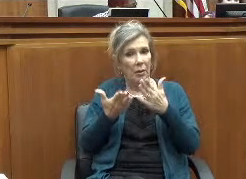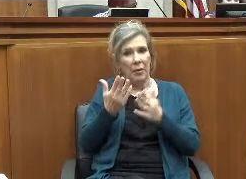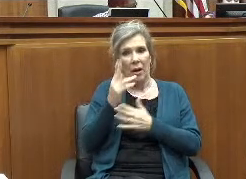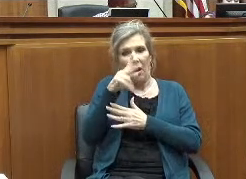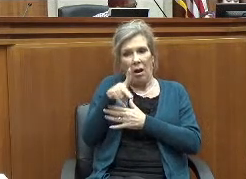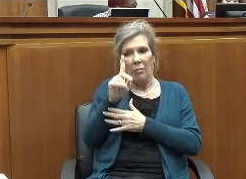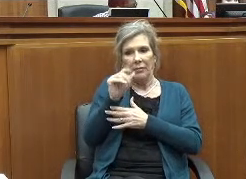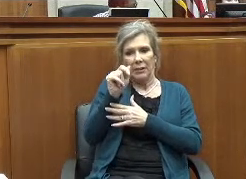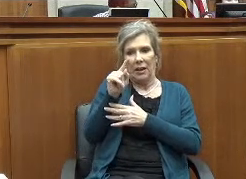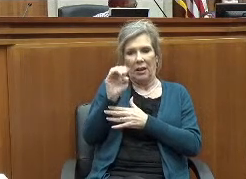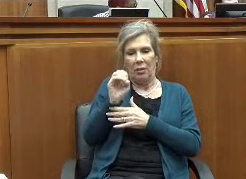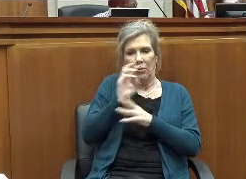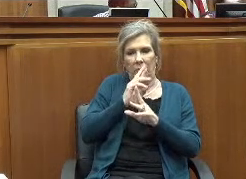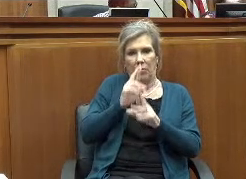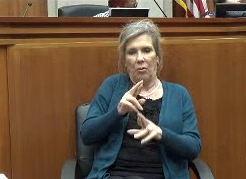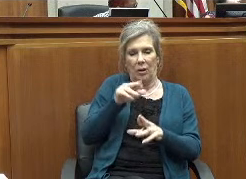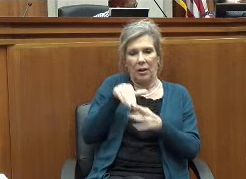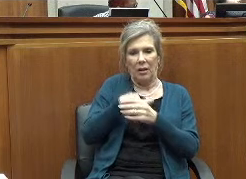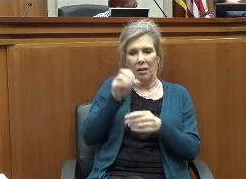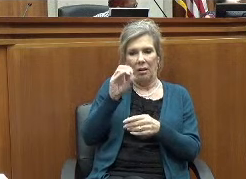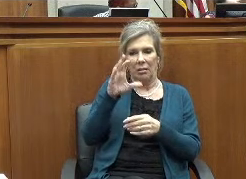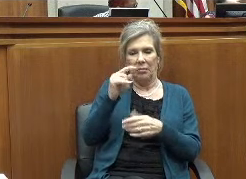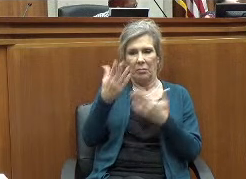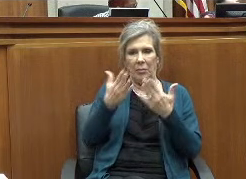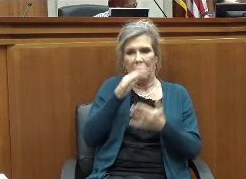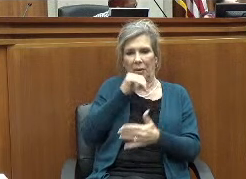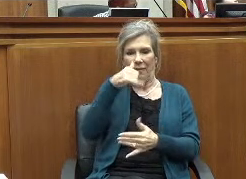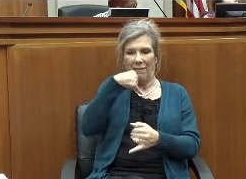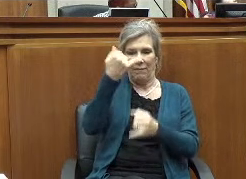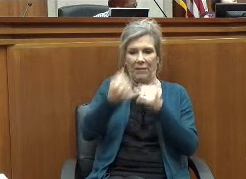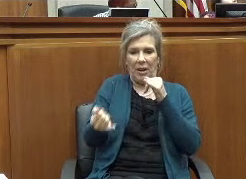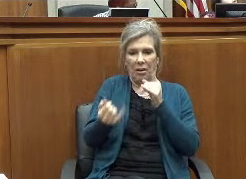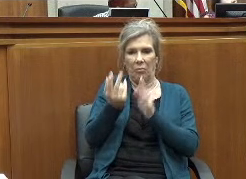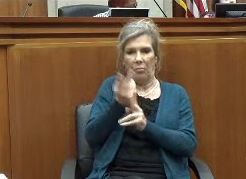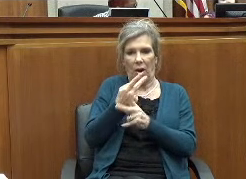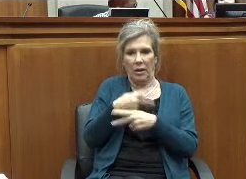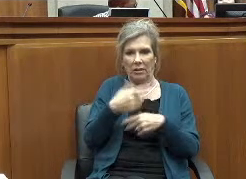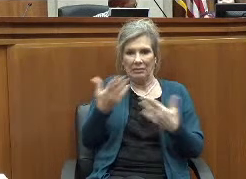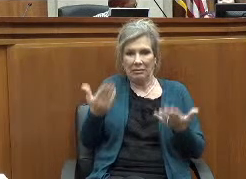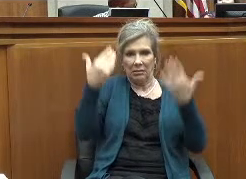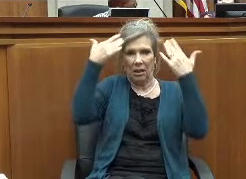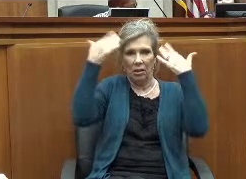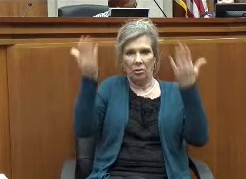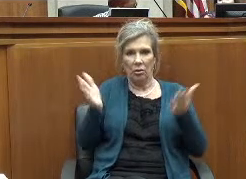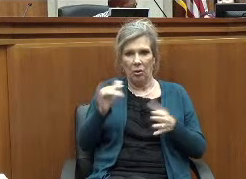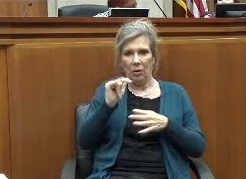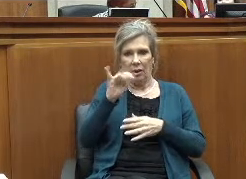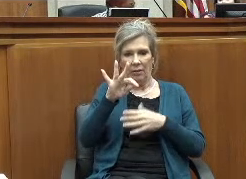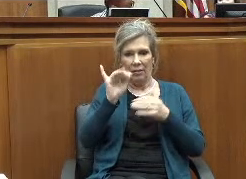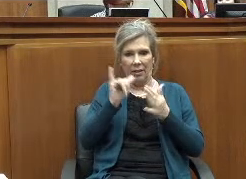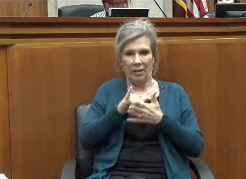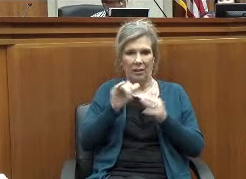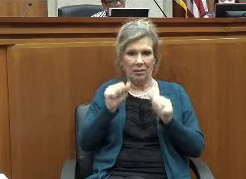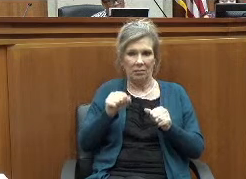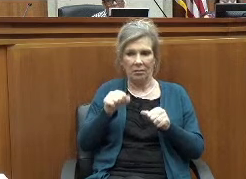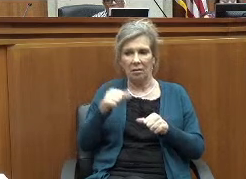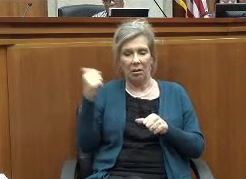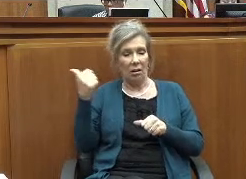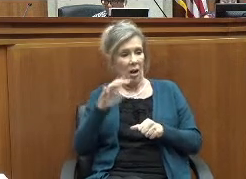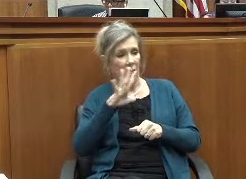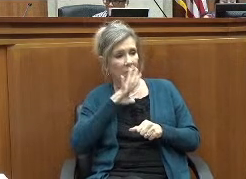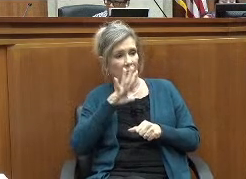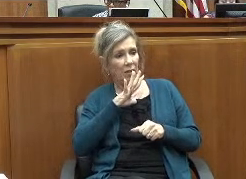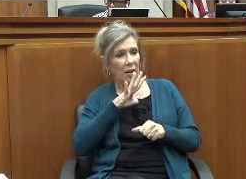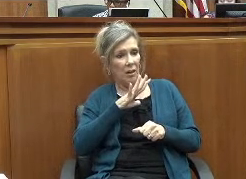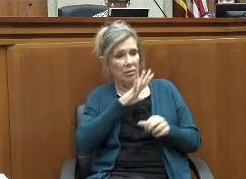report in October and not some type of final product. Because I just don't know that it's reasonable. Sure, I would be fine with getting just like